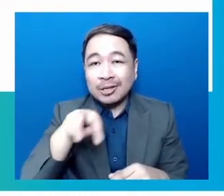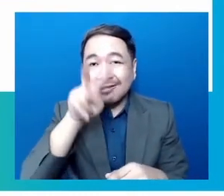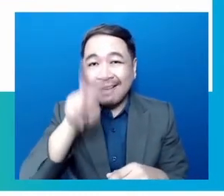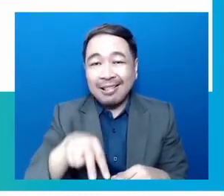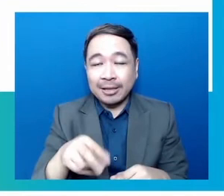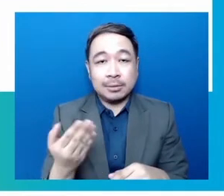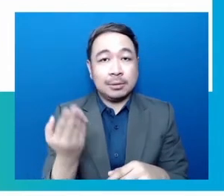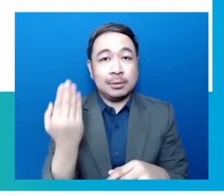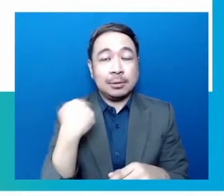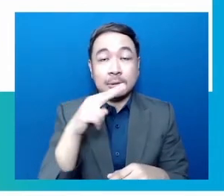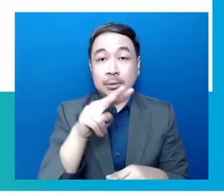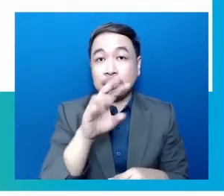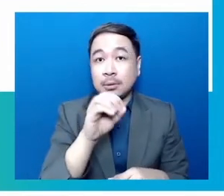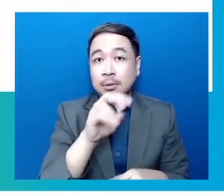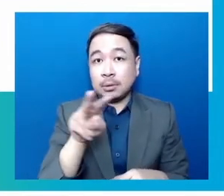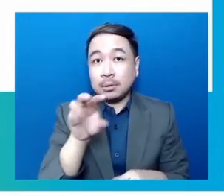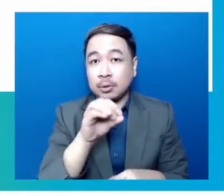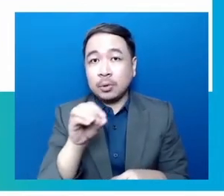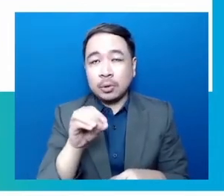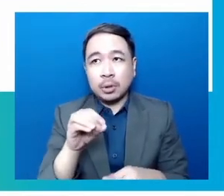reach $2 billion in